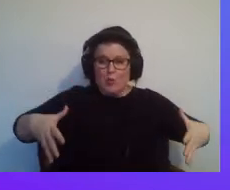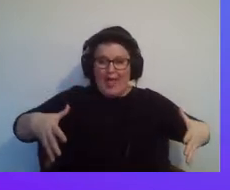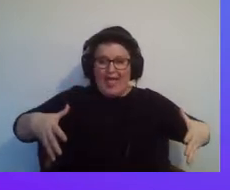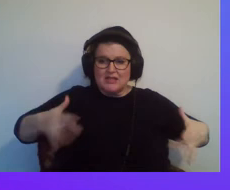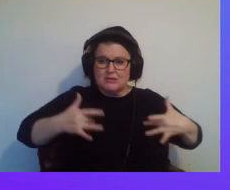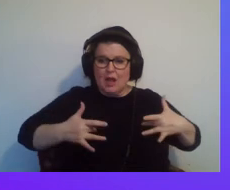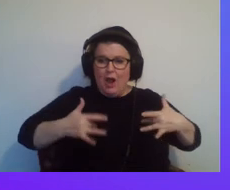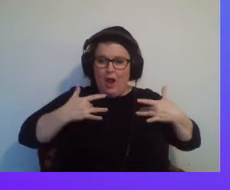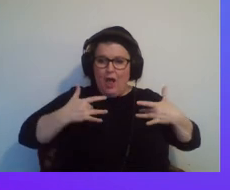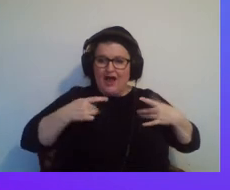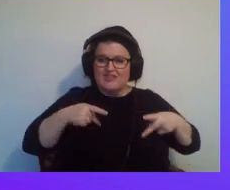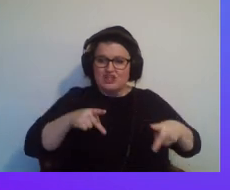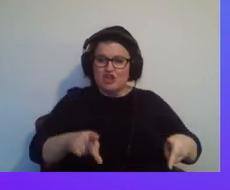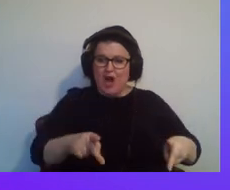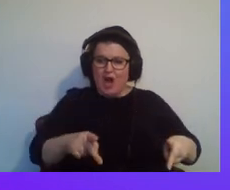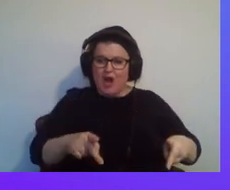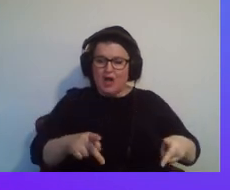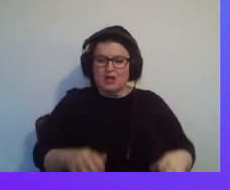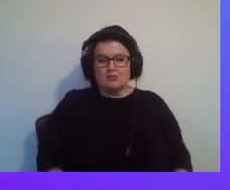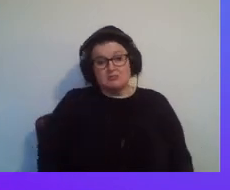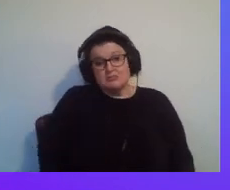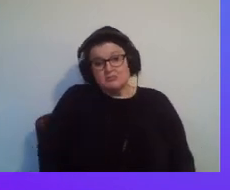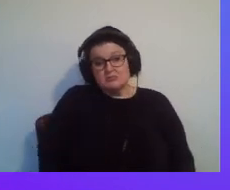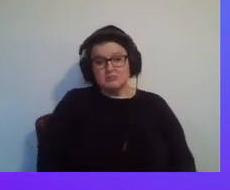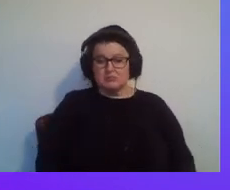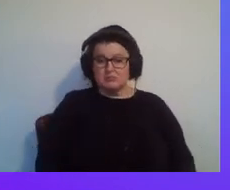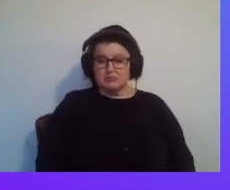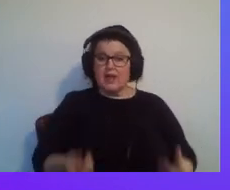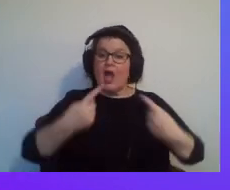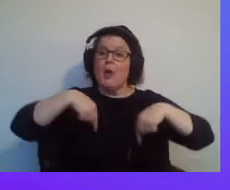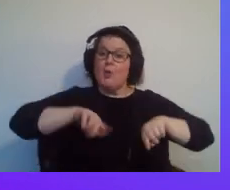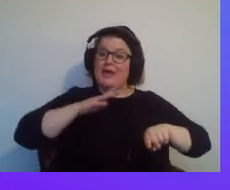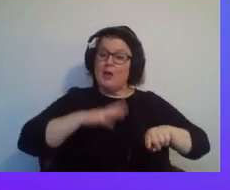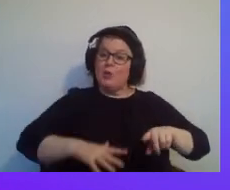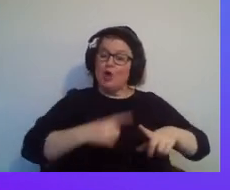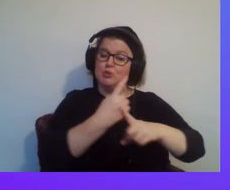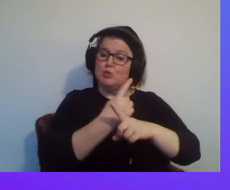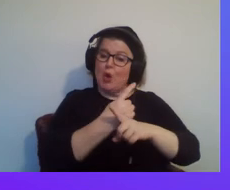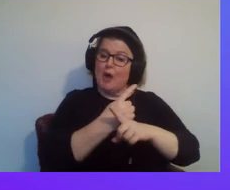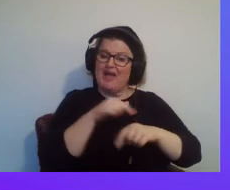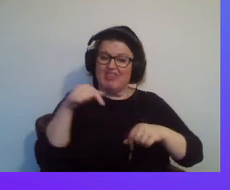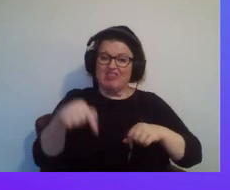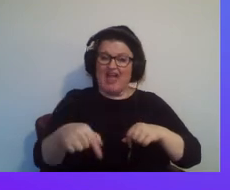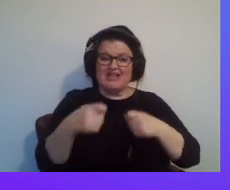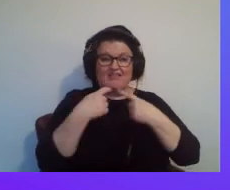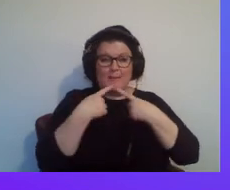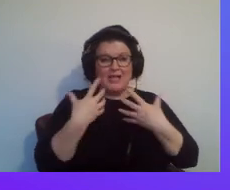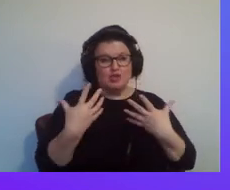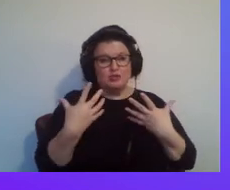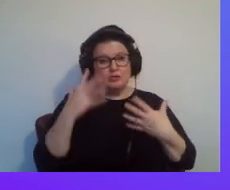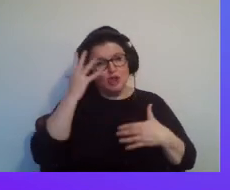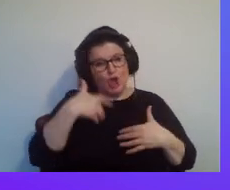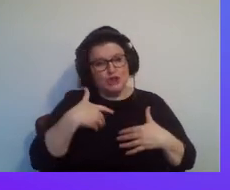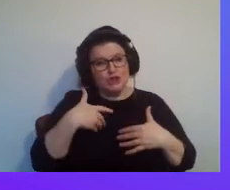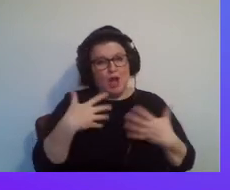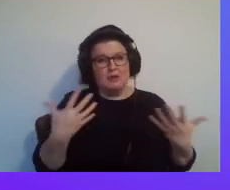I want to do at this juncture is dispel some of those myths or concerns. And I want to